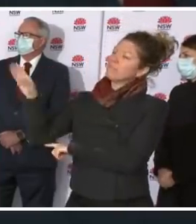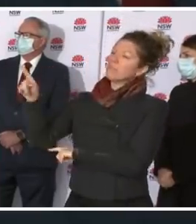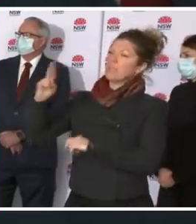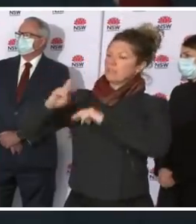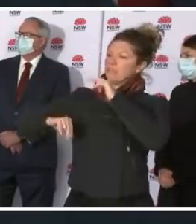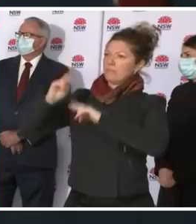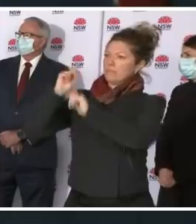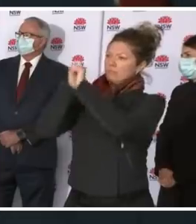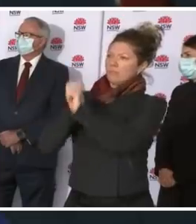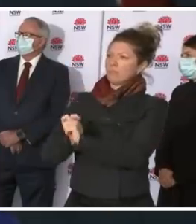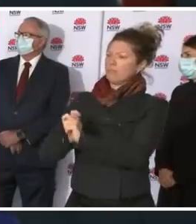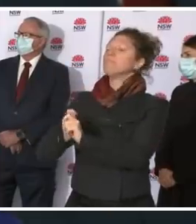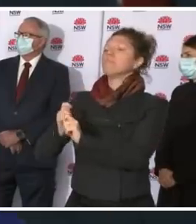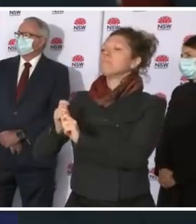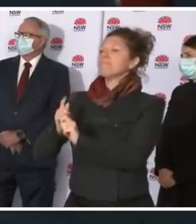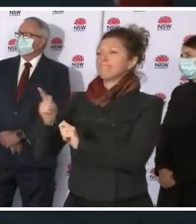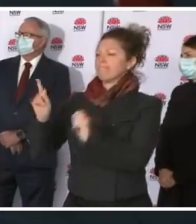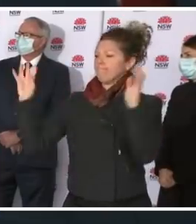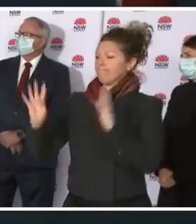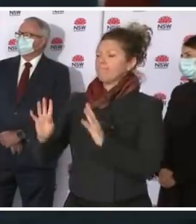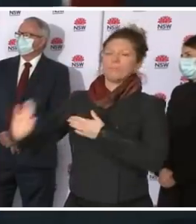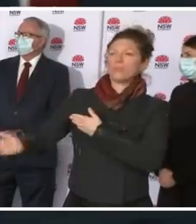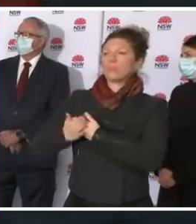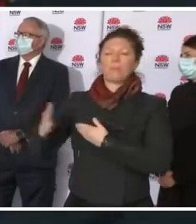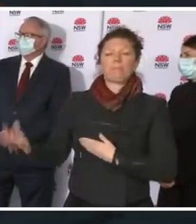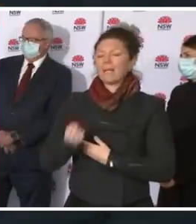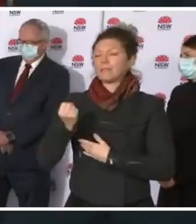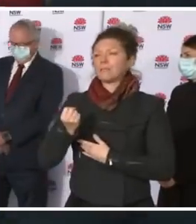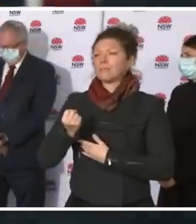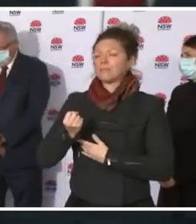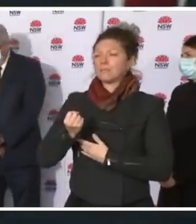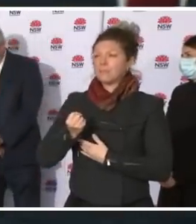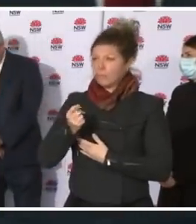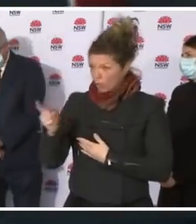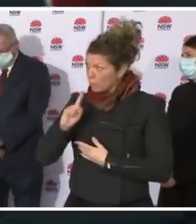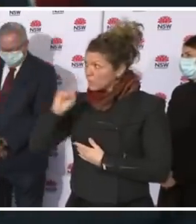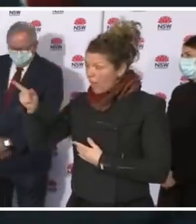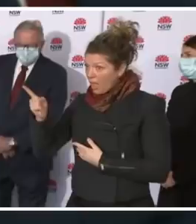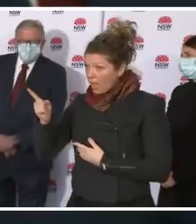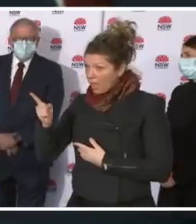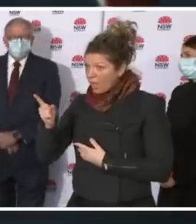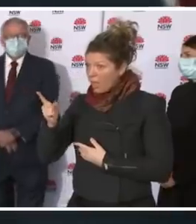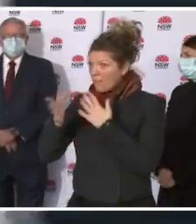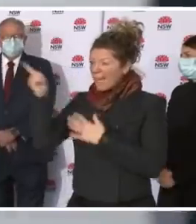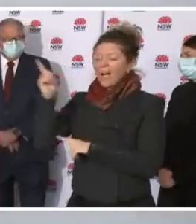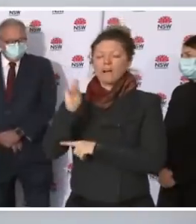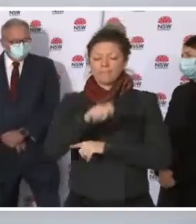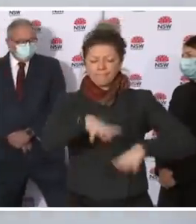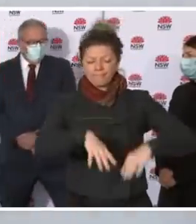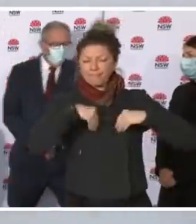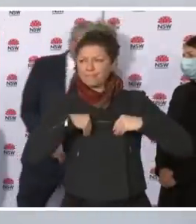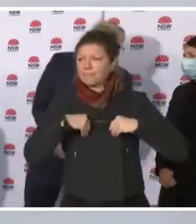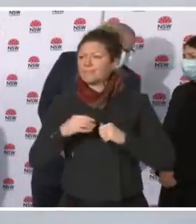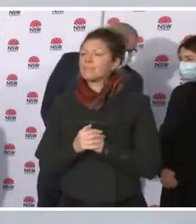are of such concern that we need to shut down the entire industry? So in terms of the advice, we provide the advice in terms of